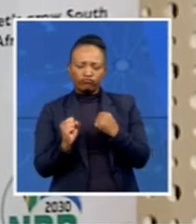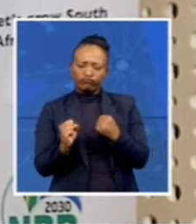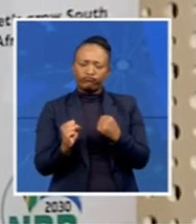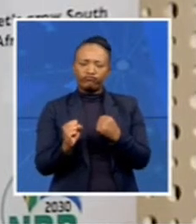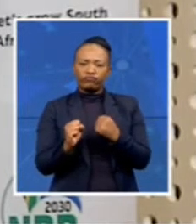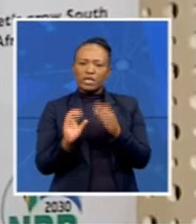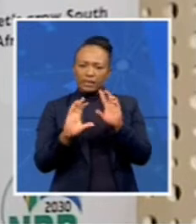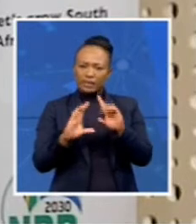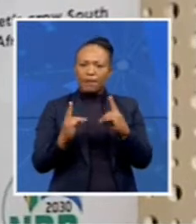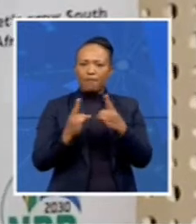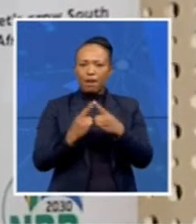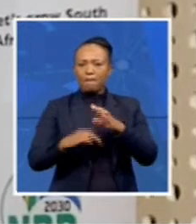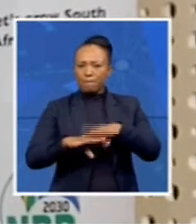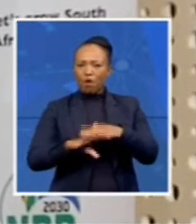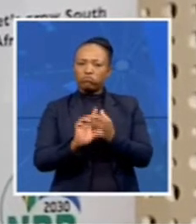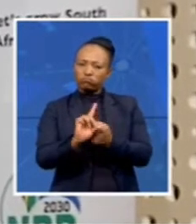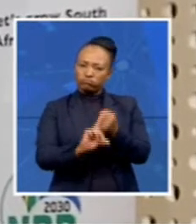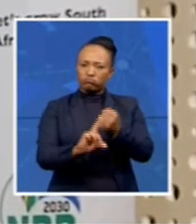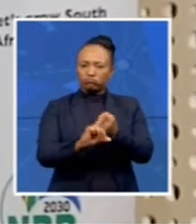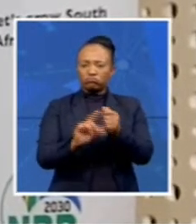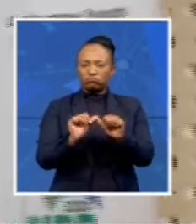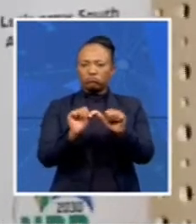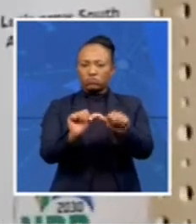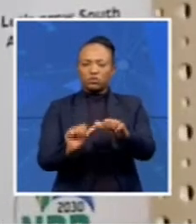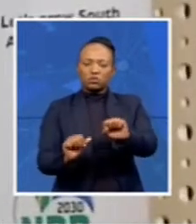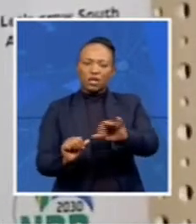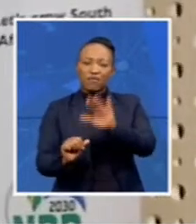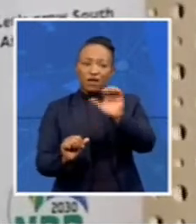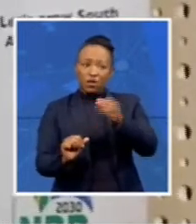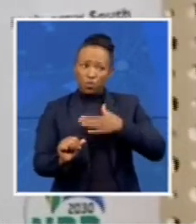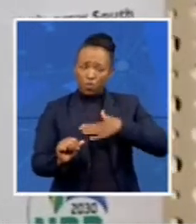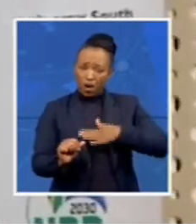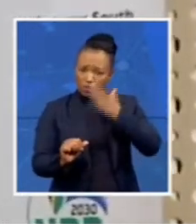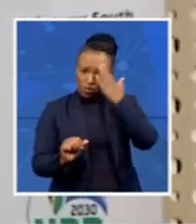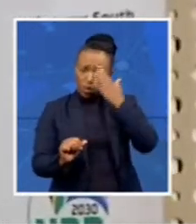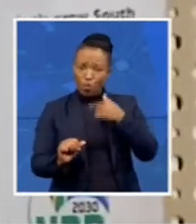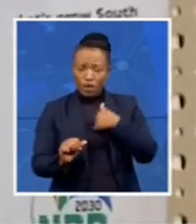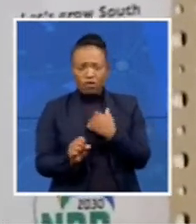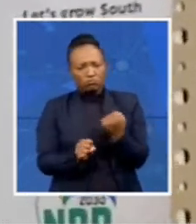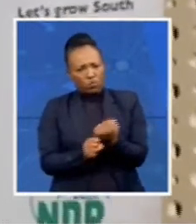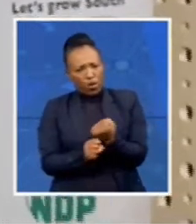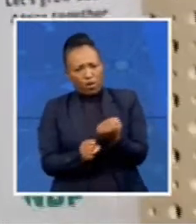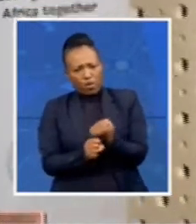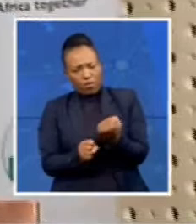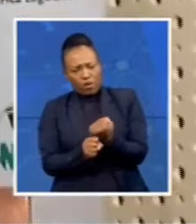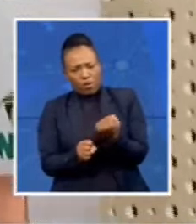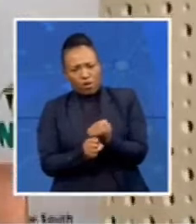know that we are hard at work. Thank you very much for your attention.